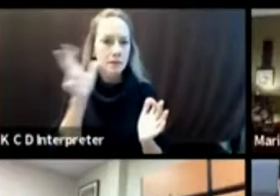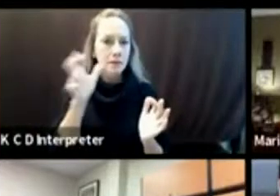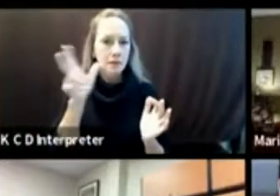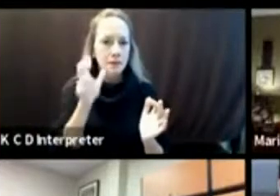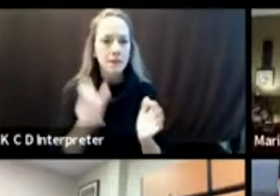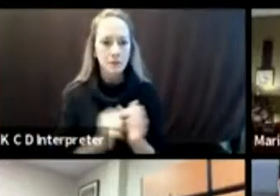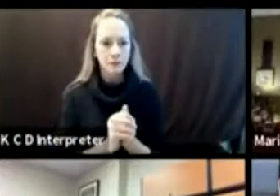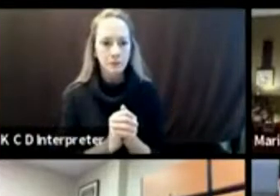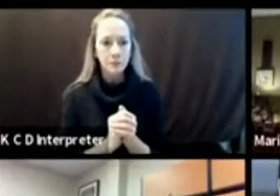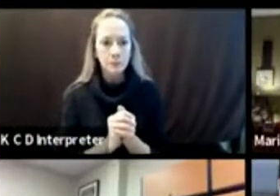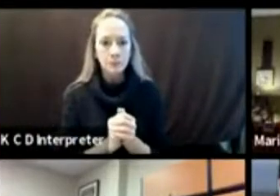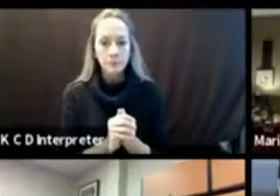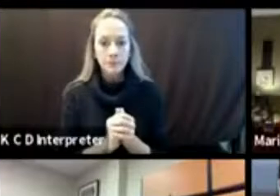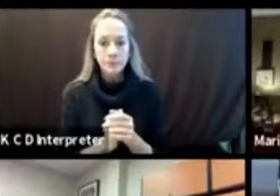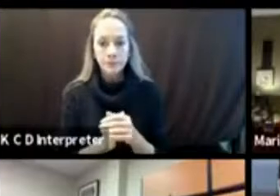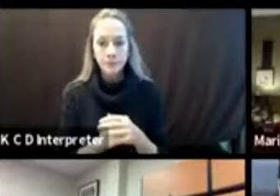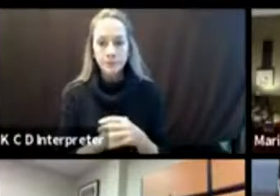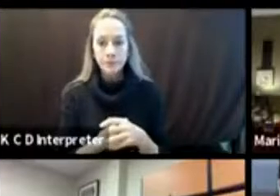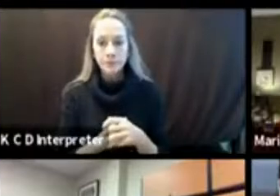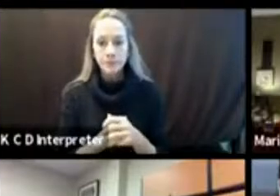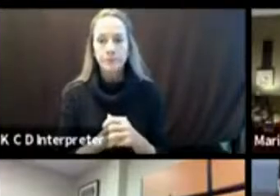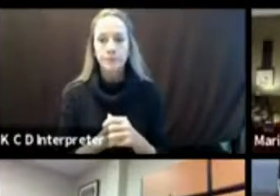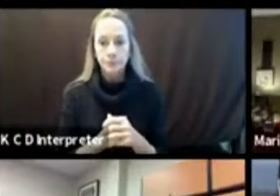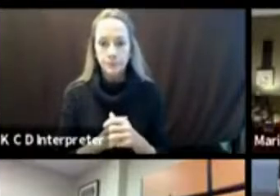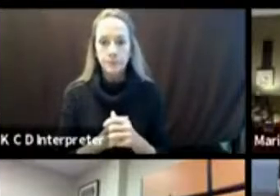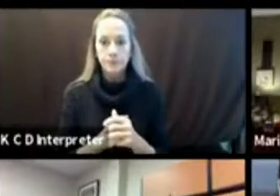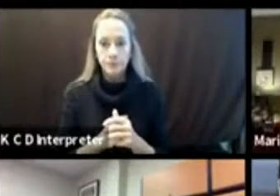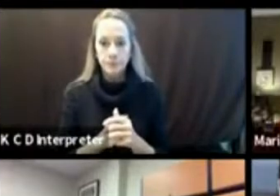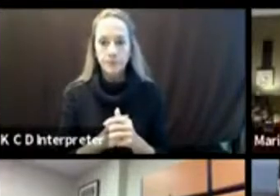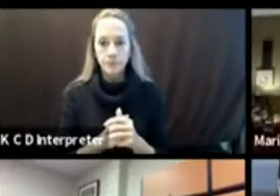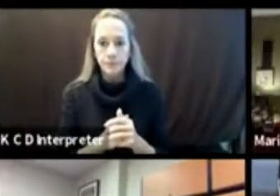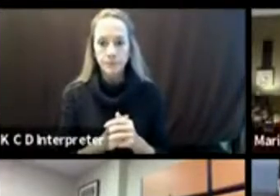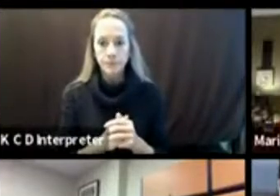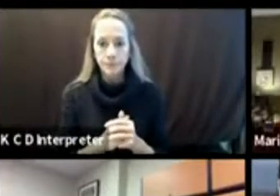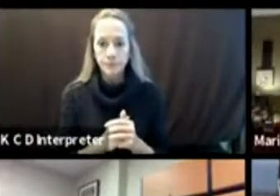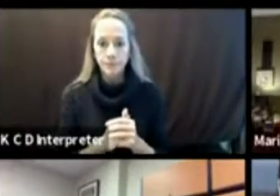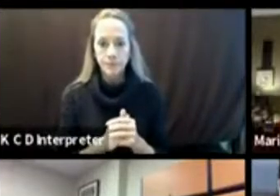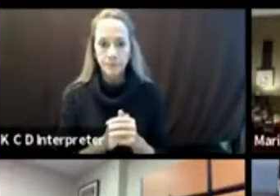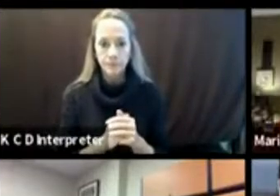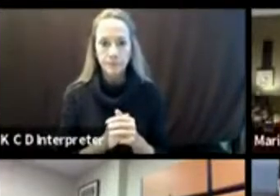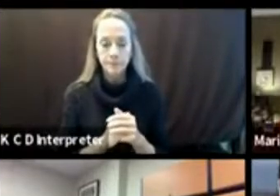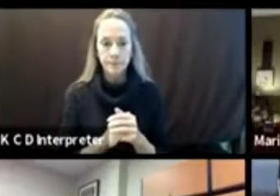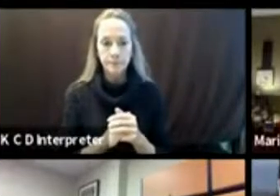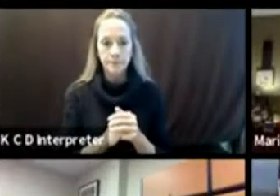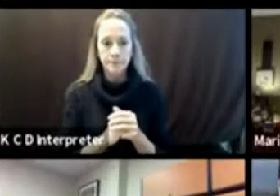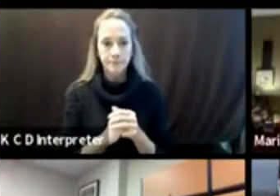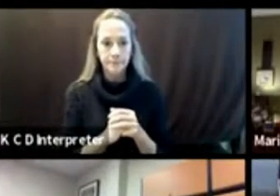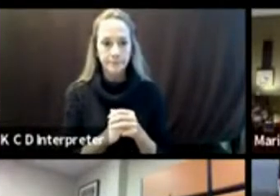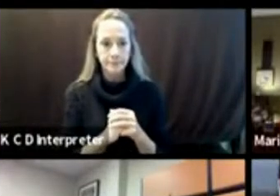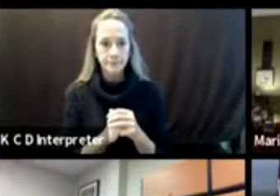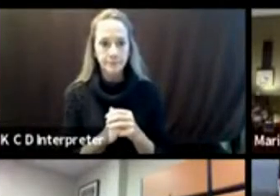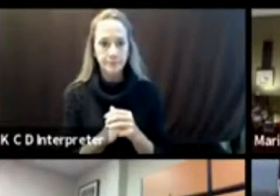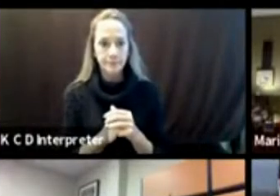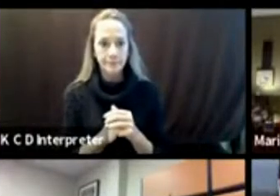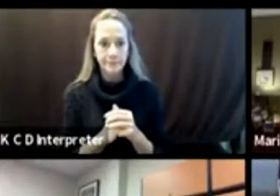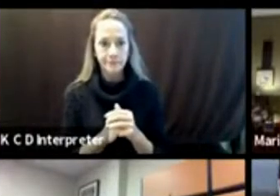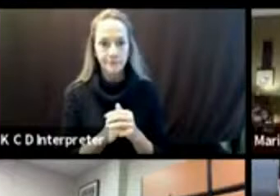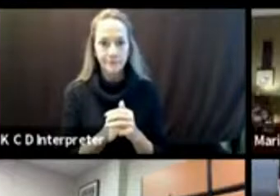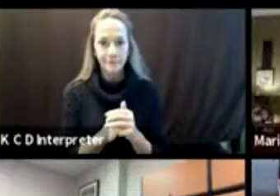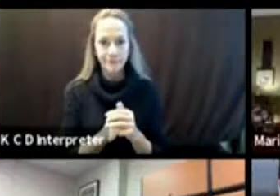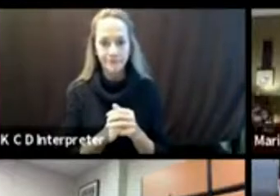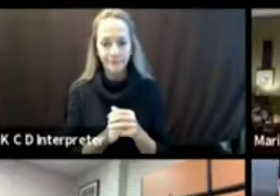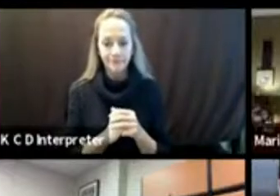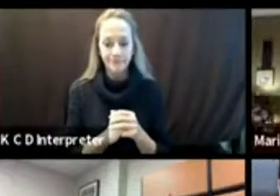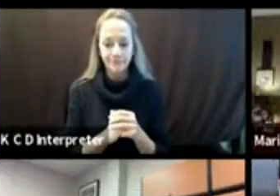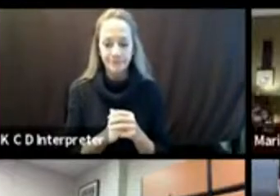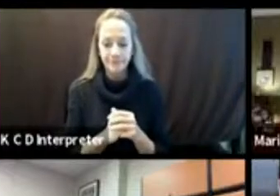This says we're live on YouTube. Is that us? We are. We're supposed to be there. I know, but are we the ones on YouTube?